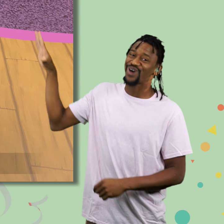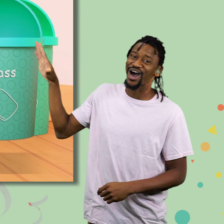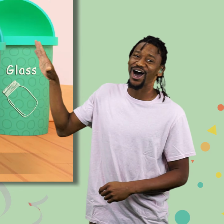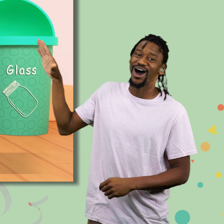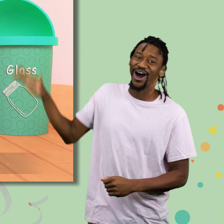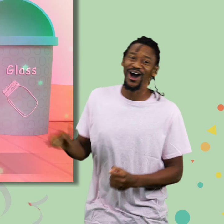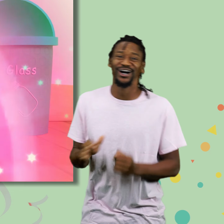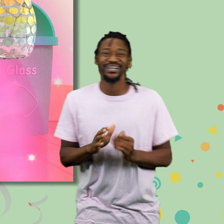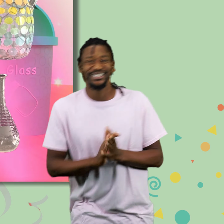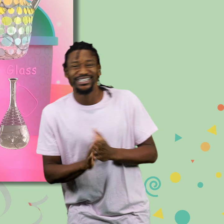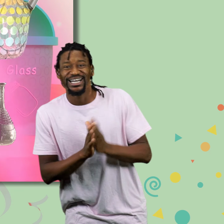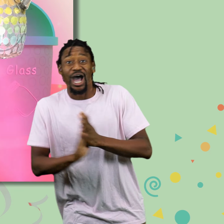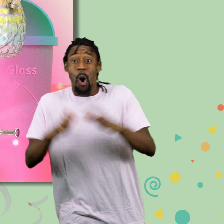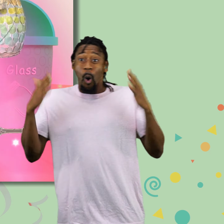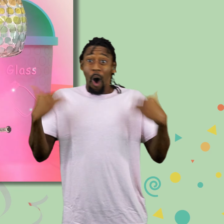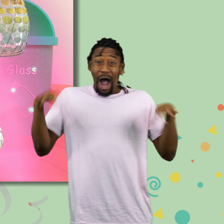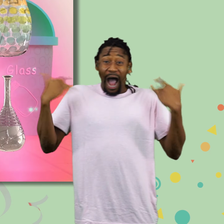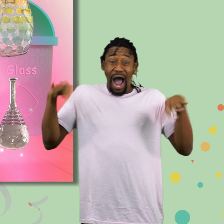glass goes